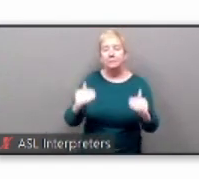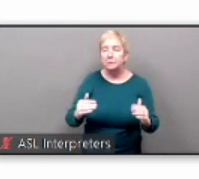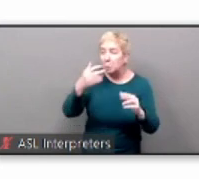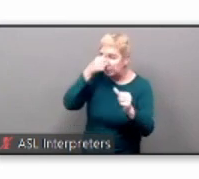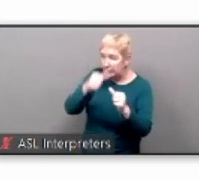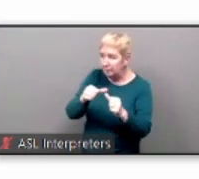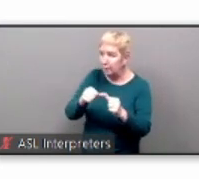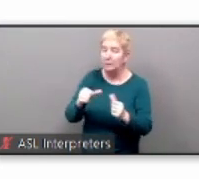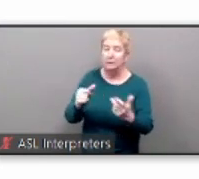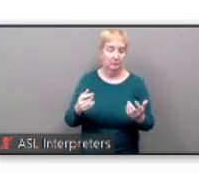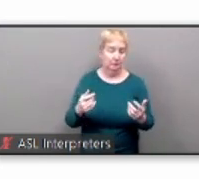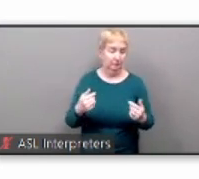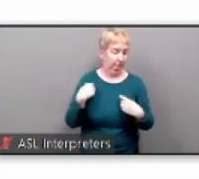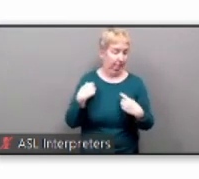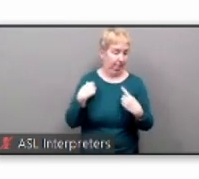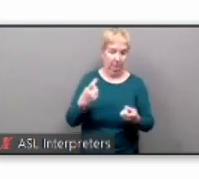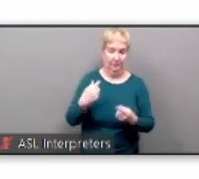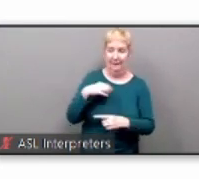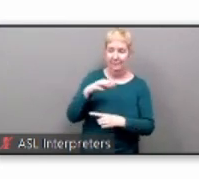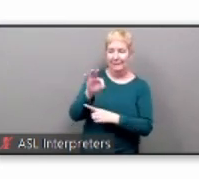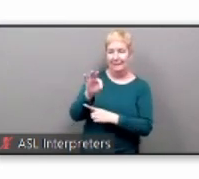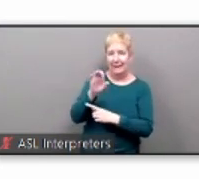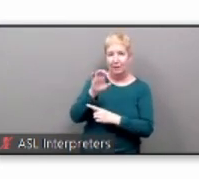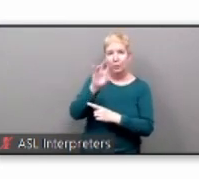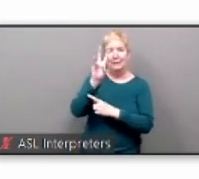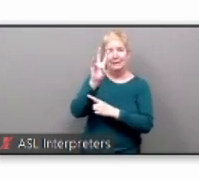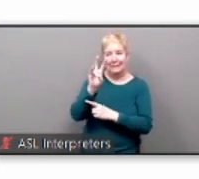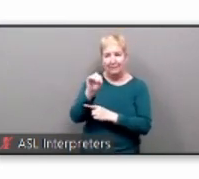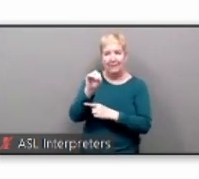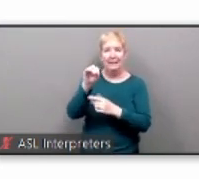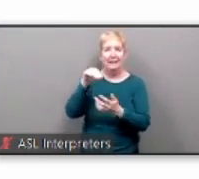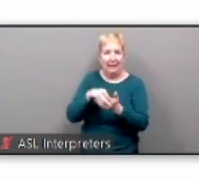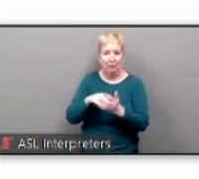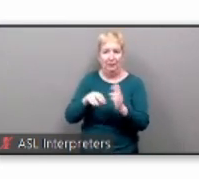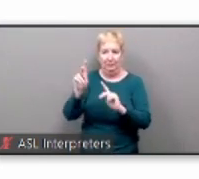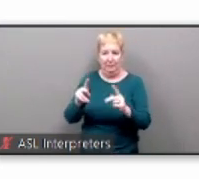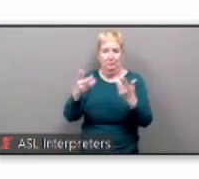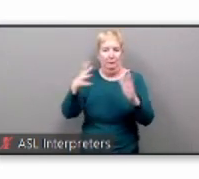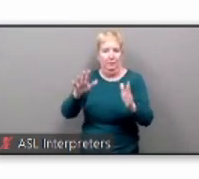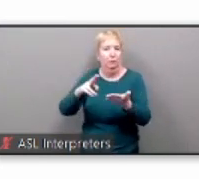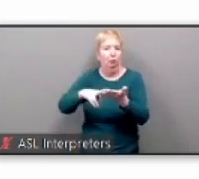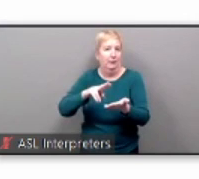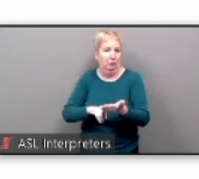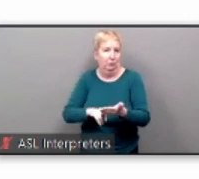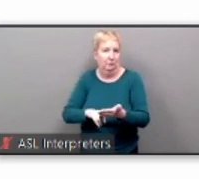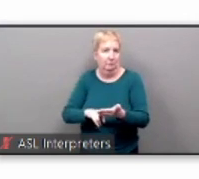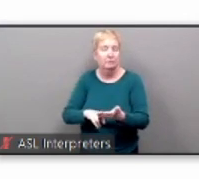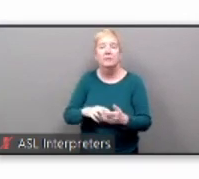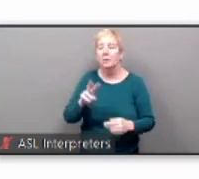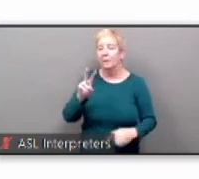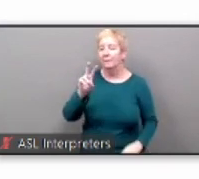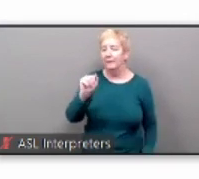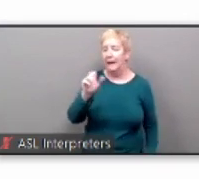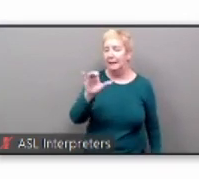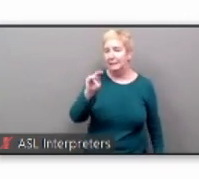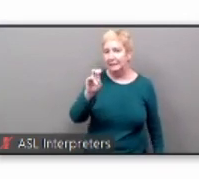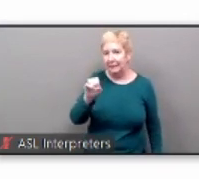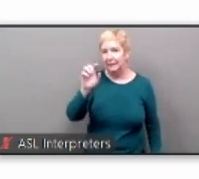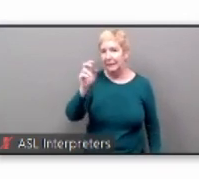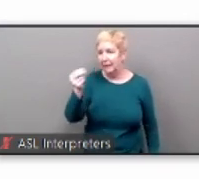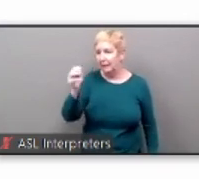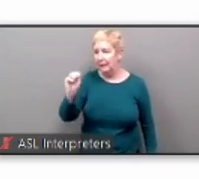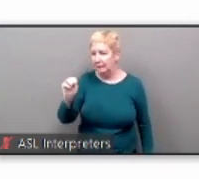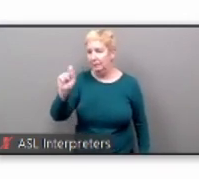now more than 970,000 New Mexicans who are registered for the vaccine. You go to